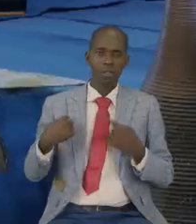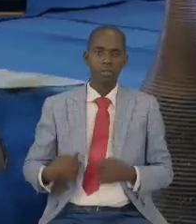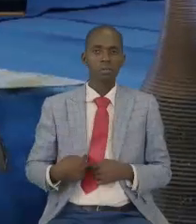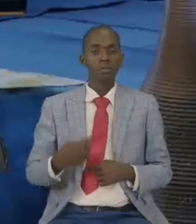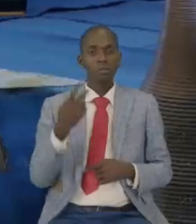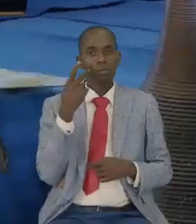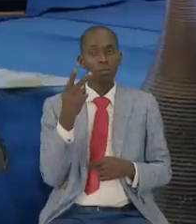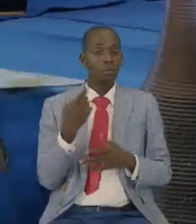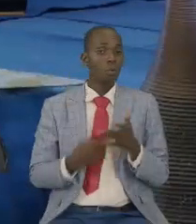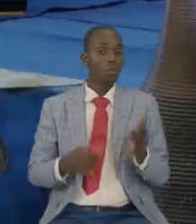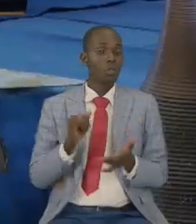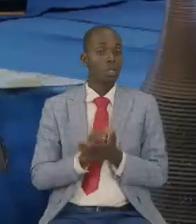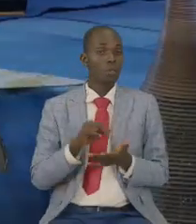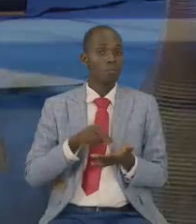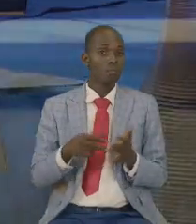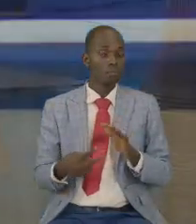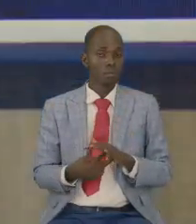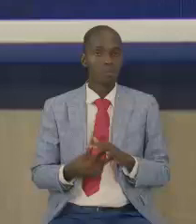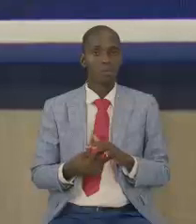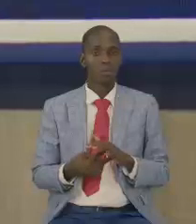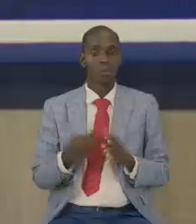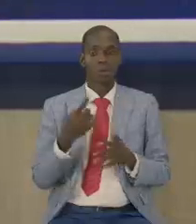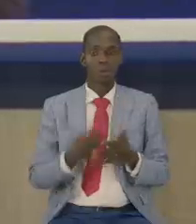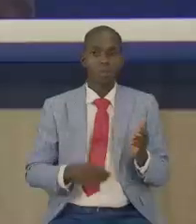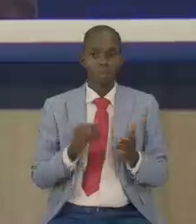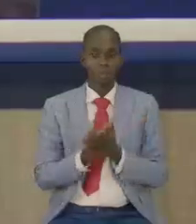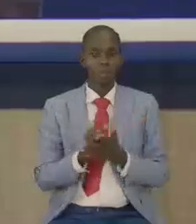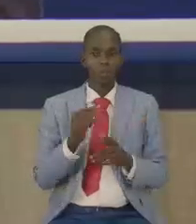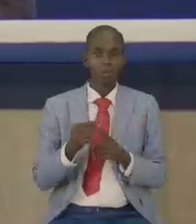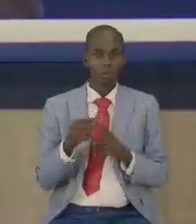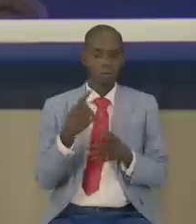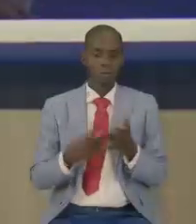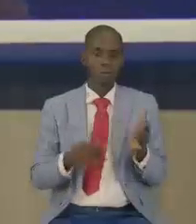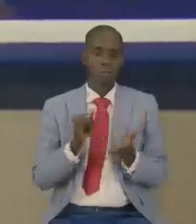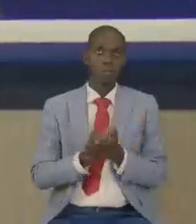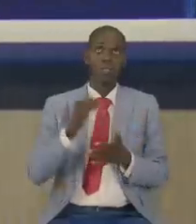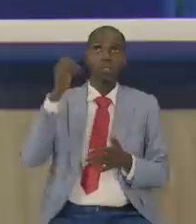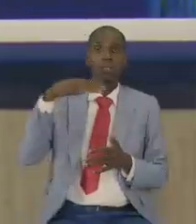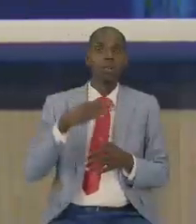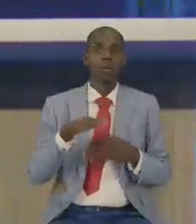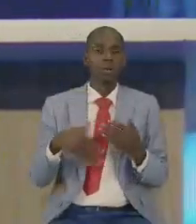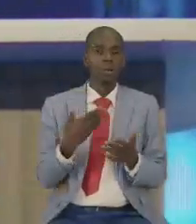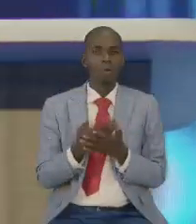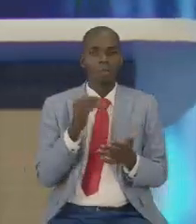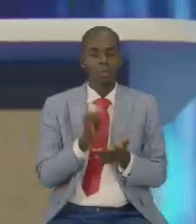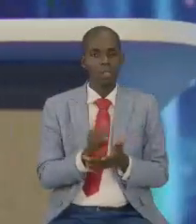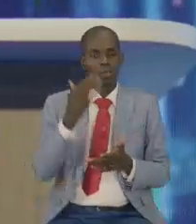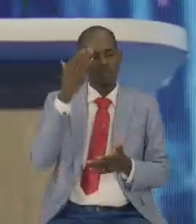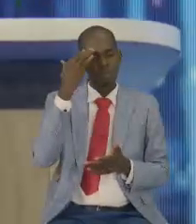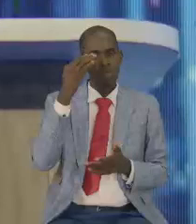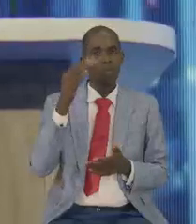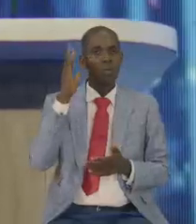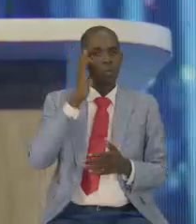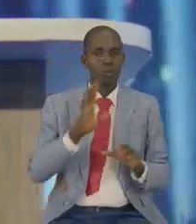what that light, what that lamp, what that knowledge will do in your life. In verse 22, in